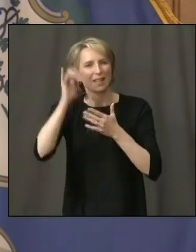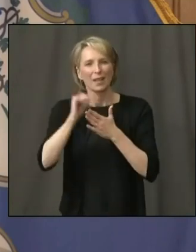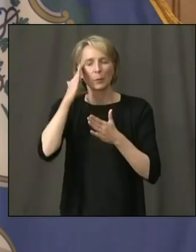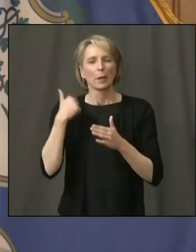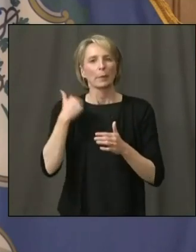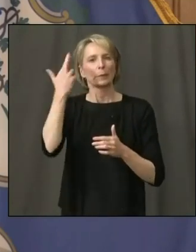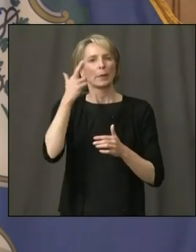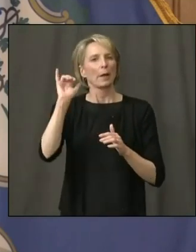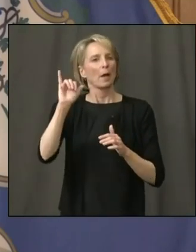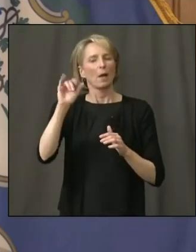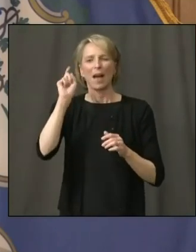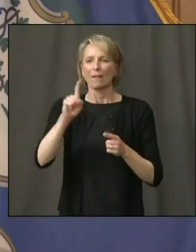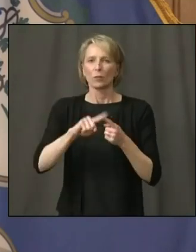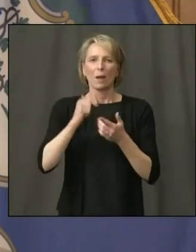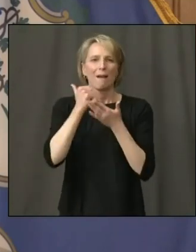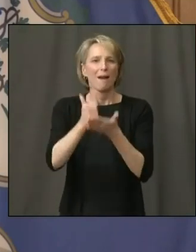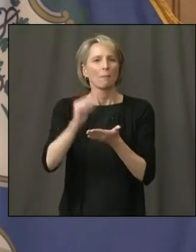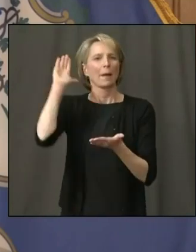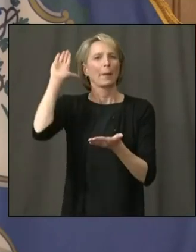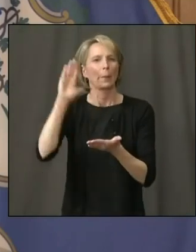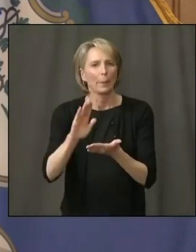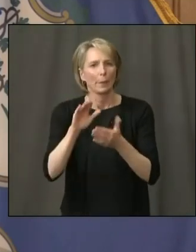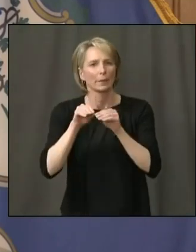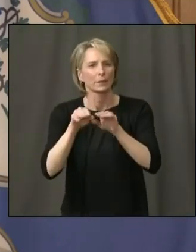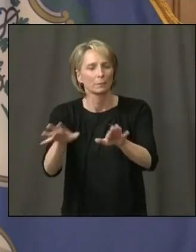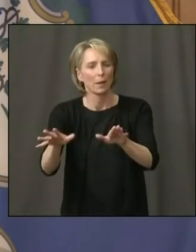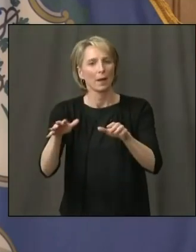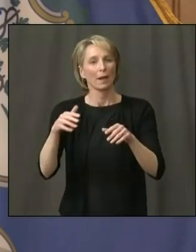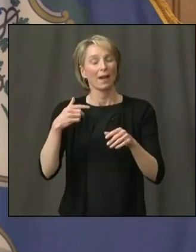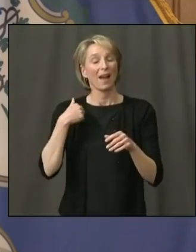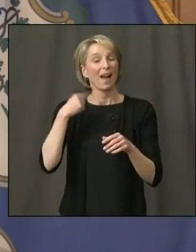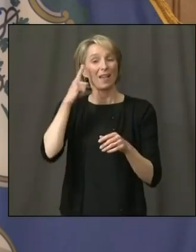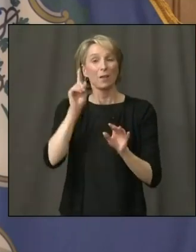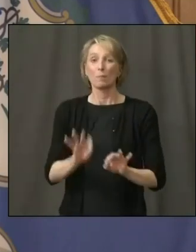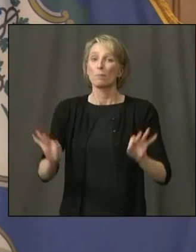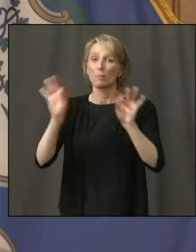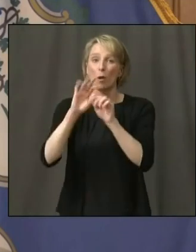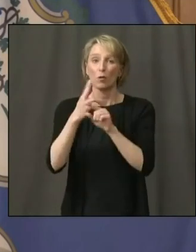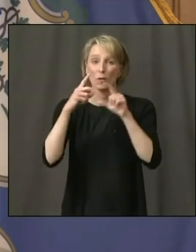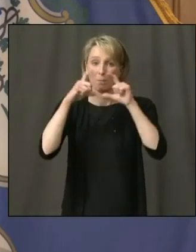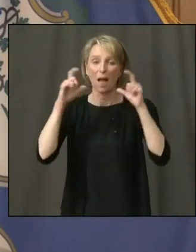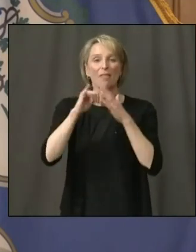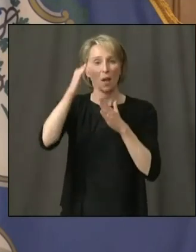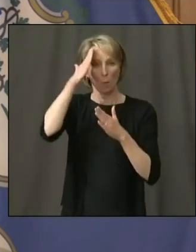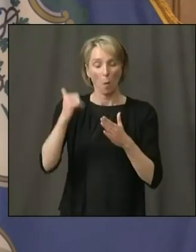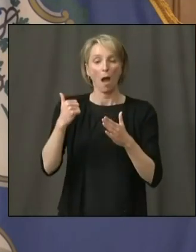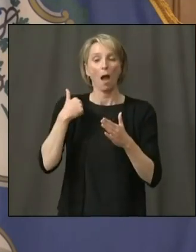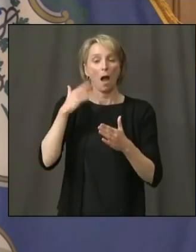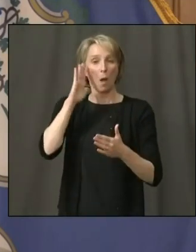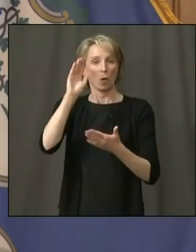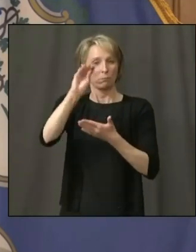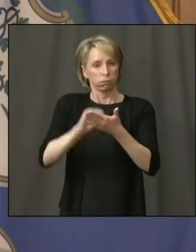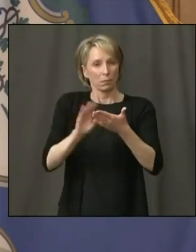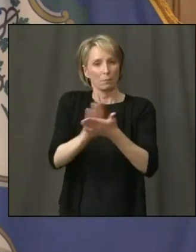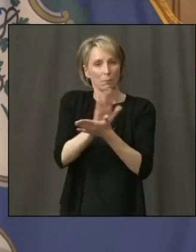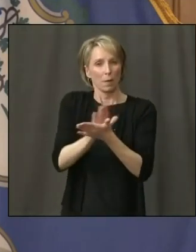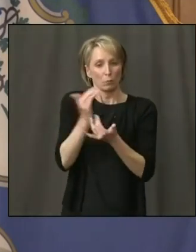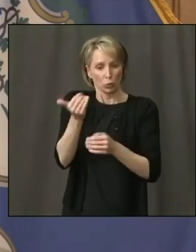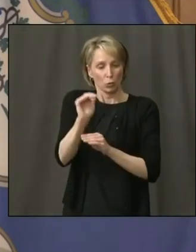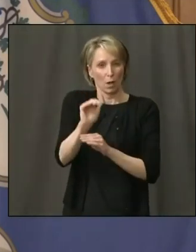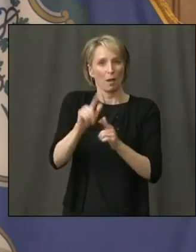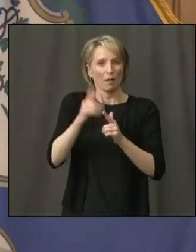everything we can to slow the spread. And I'm afraid that a mask are a big part of that. So we're going to be very clear in our executive order about what that